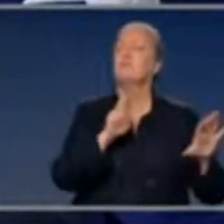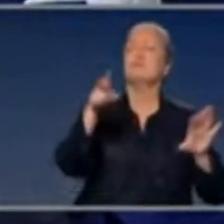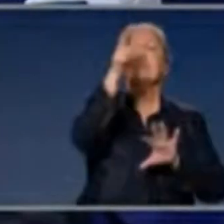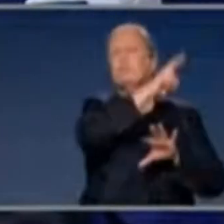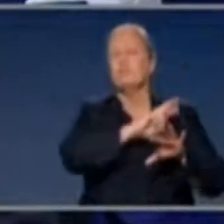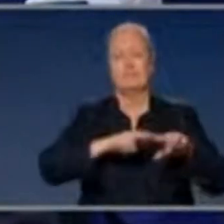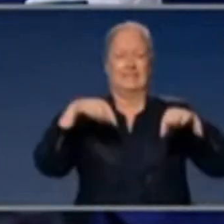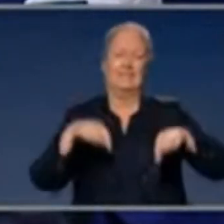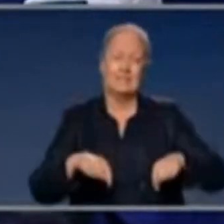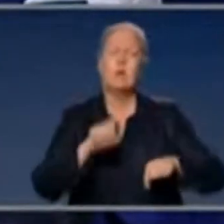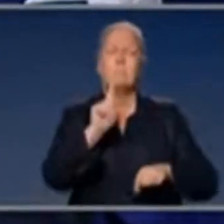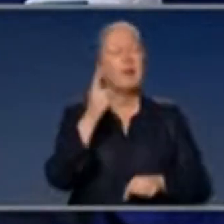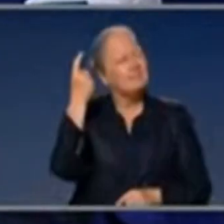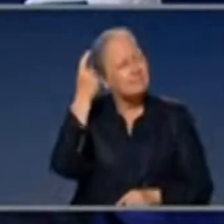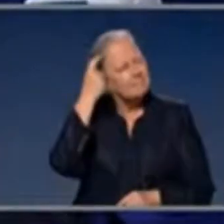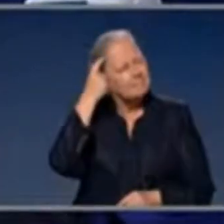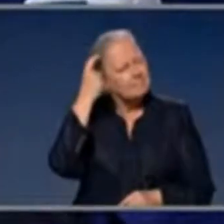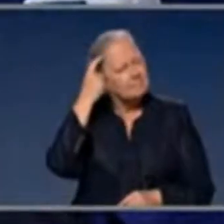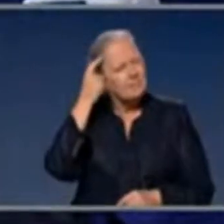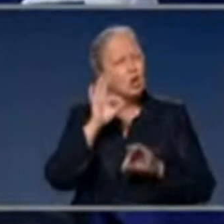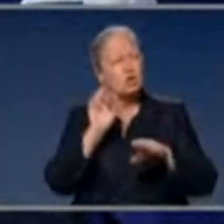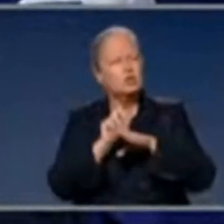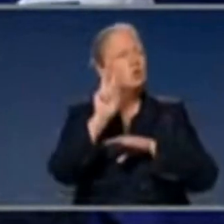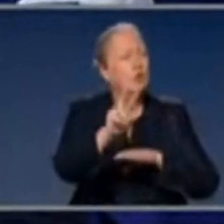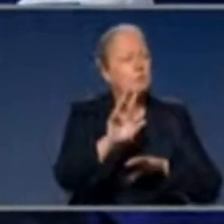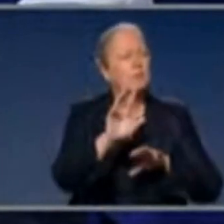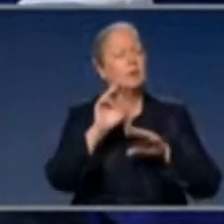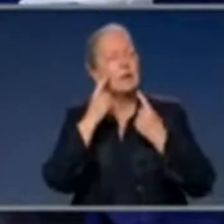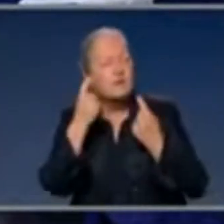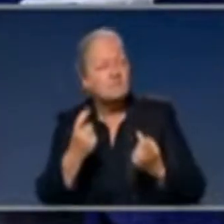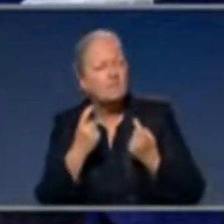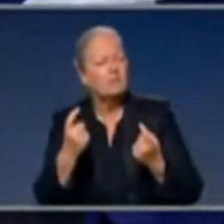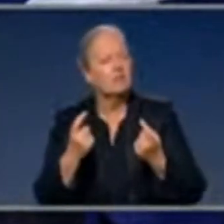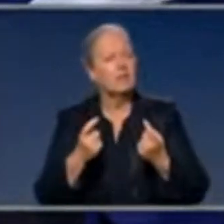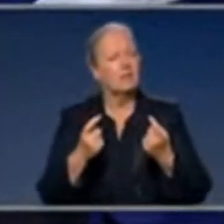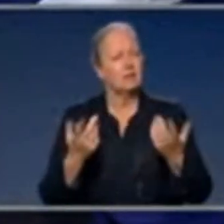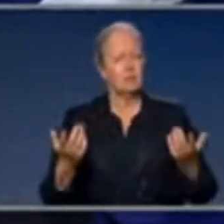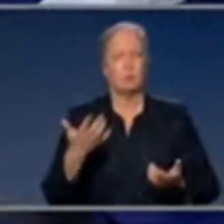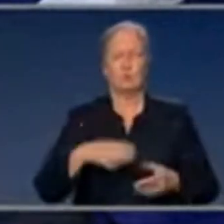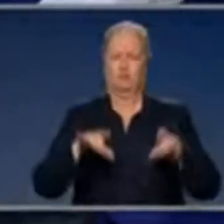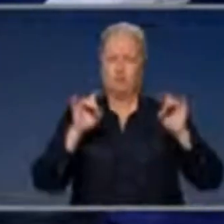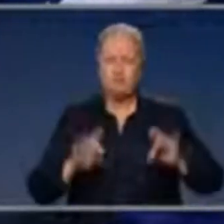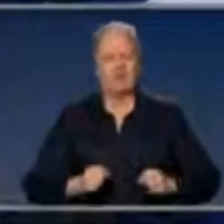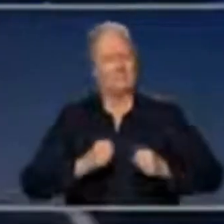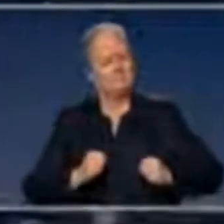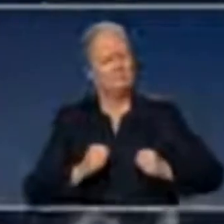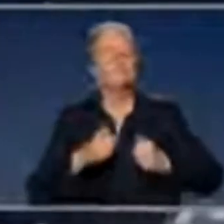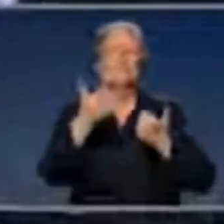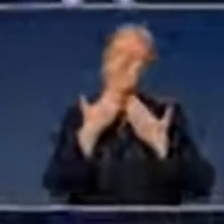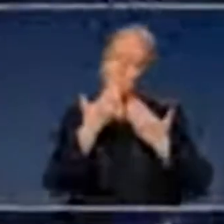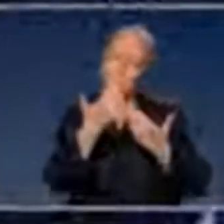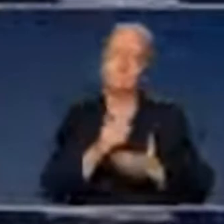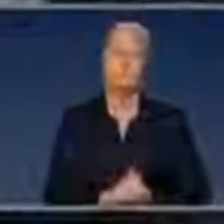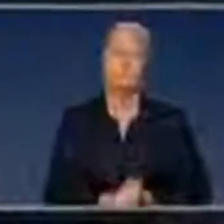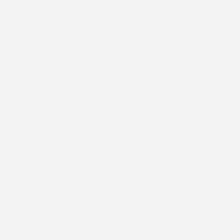but doing it in a responsible way that deals with the challenges and keeps that spirit of the fight up each and every day. Thank you all very much.